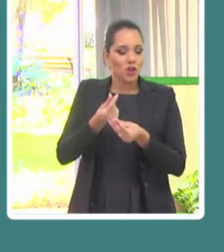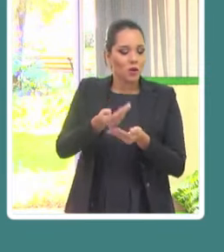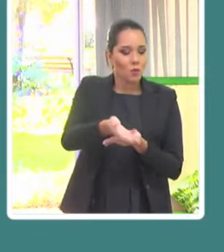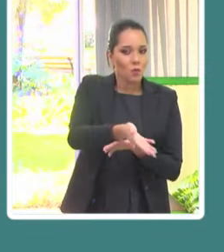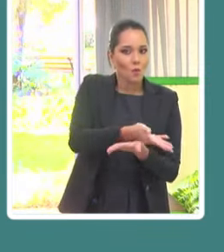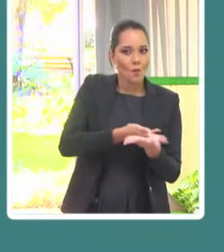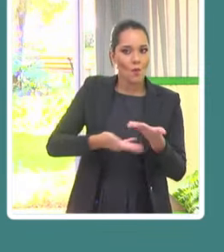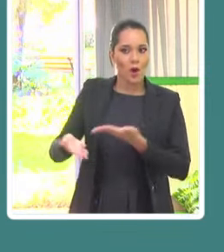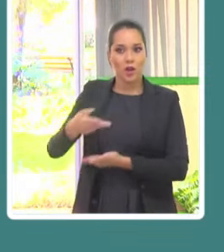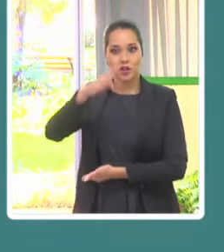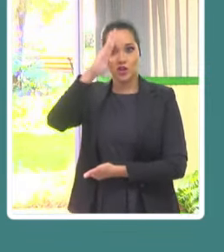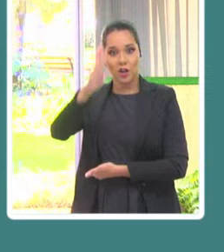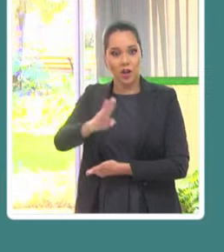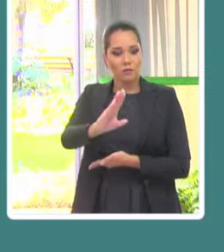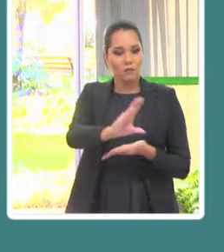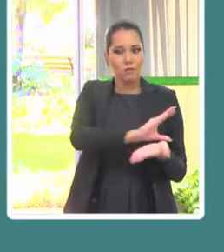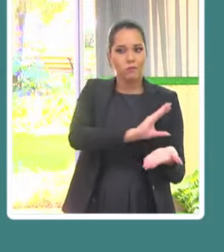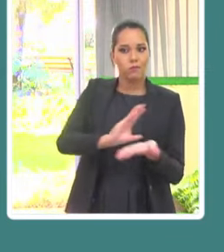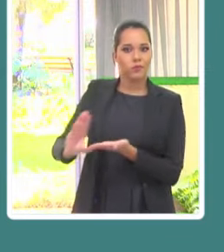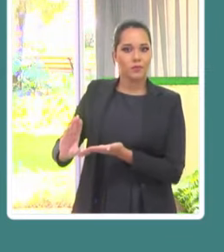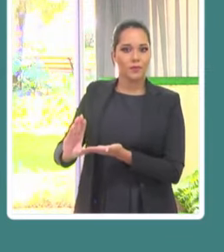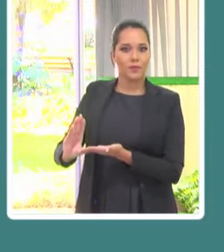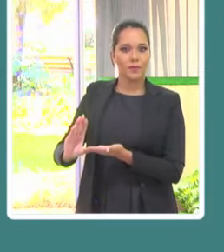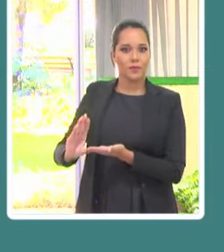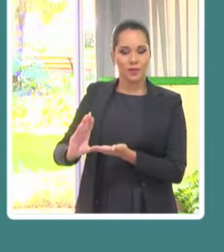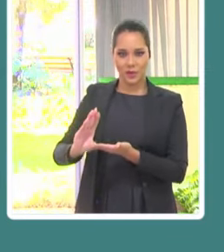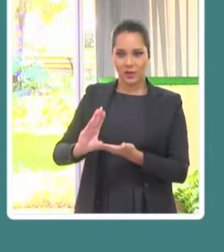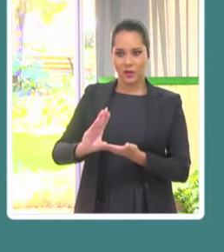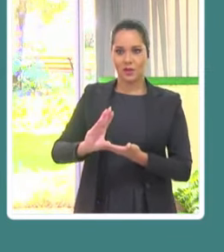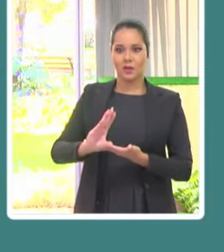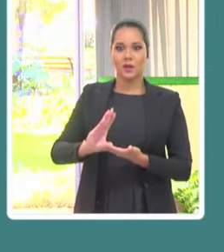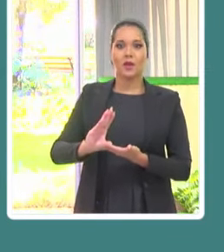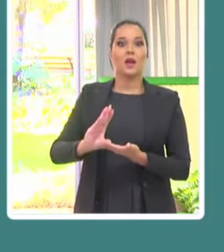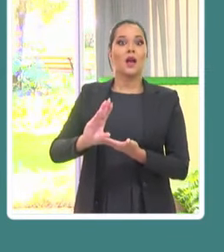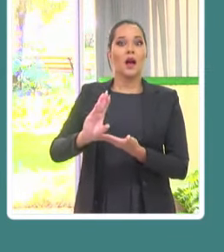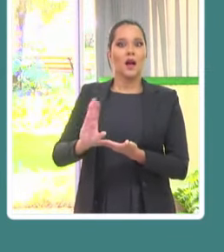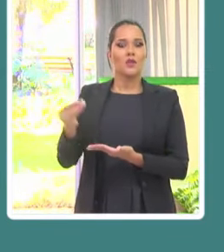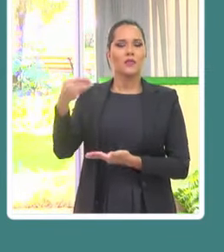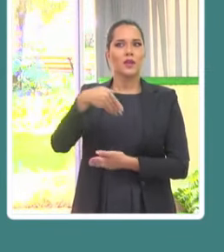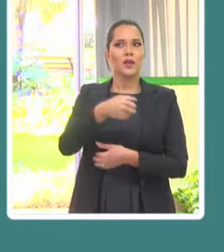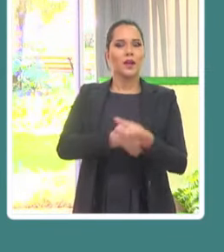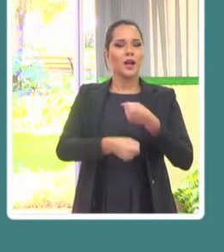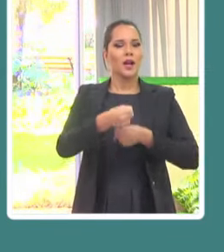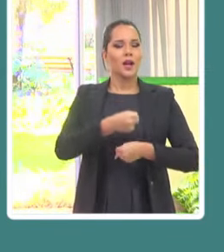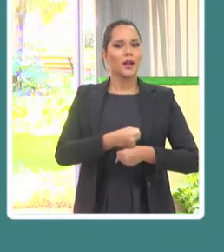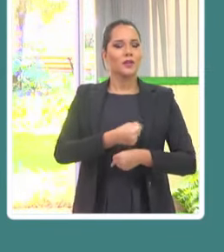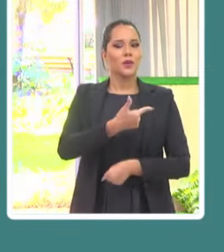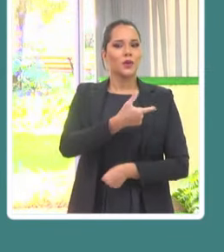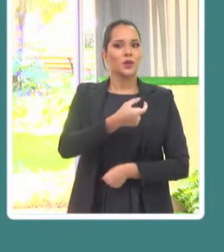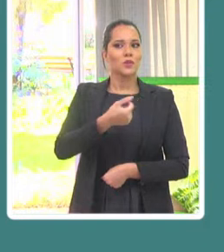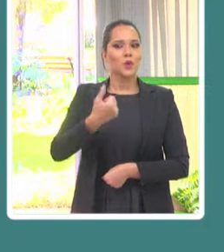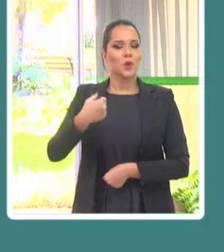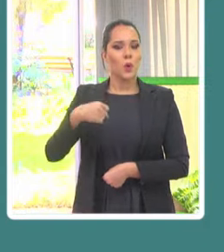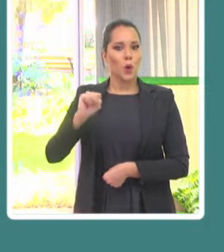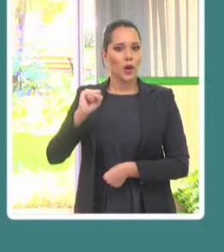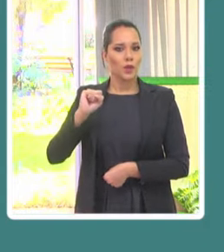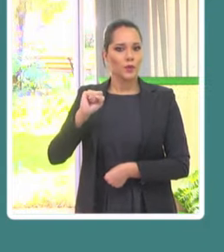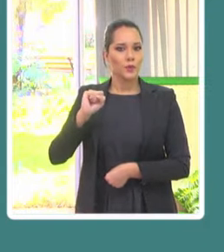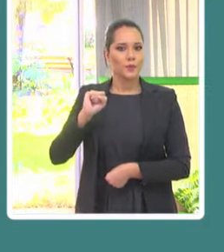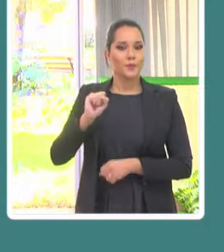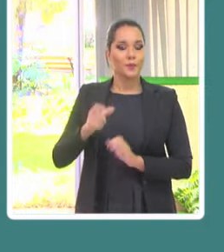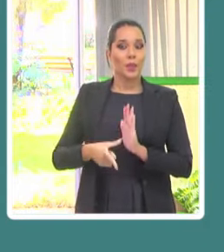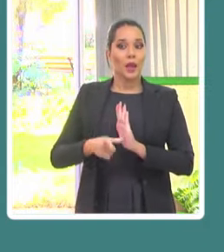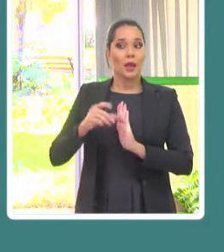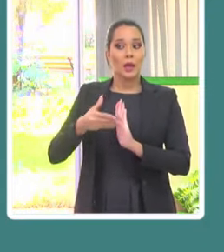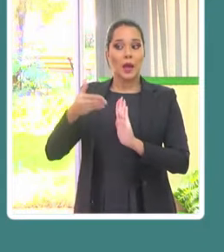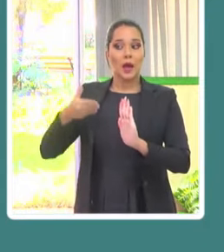the people, I came here in 2008, and you know, before that I had lived in Brazil